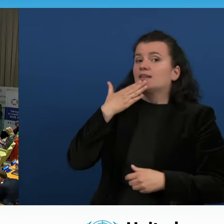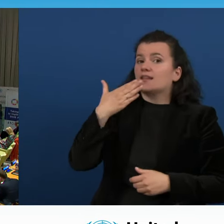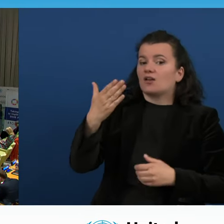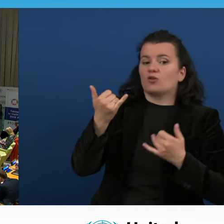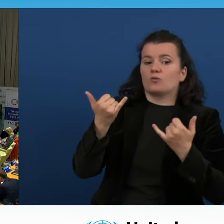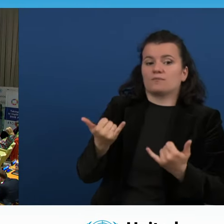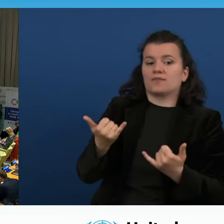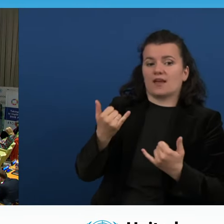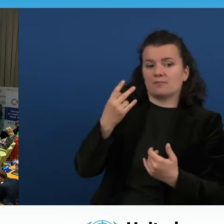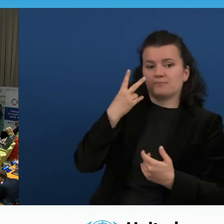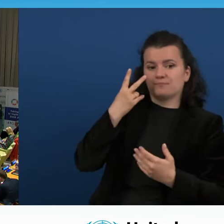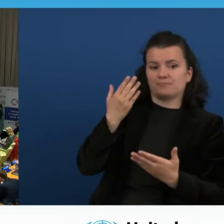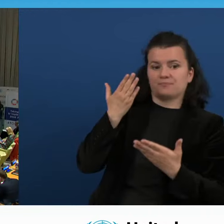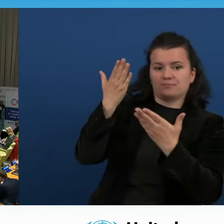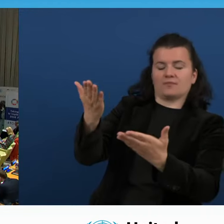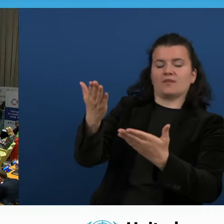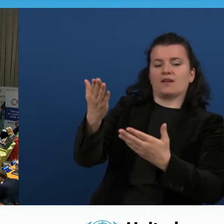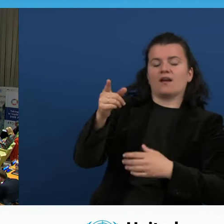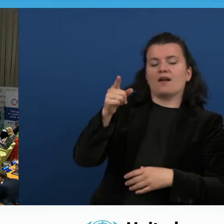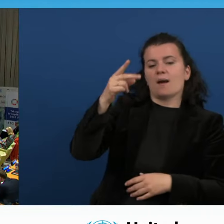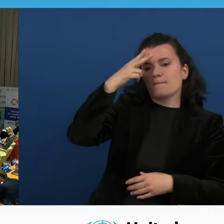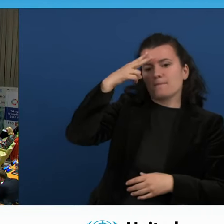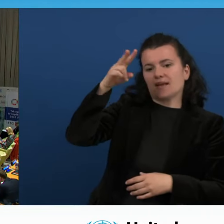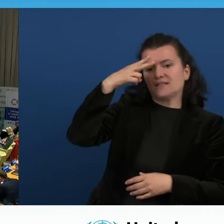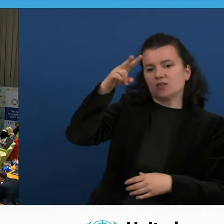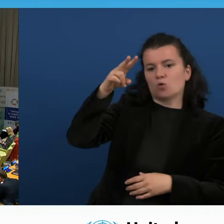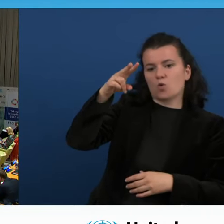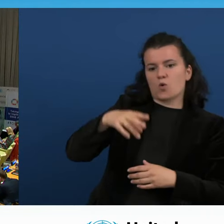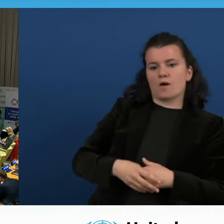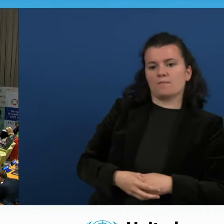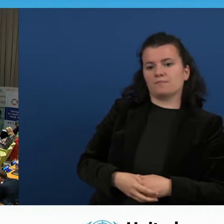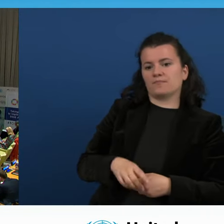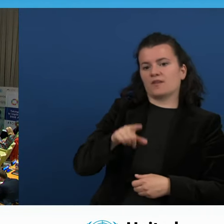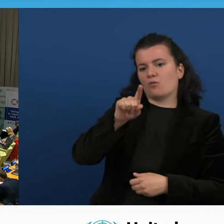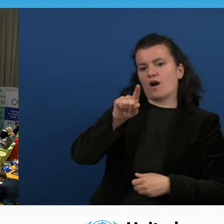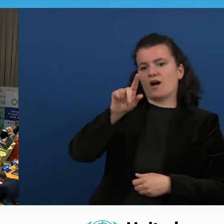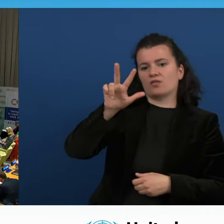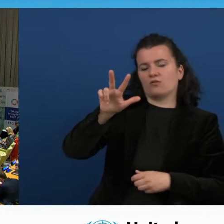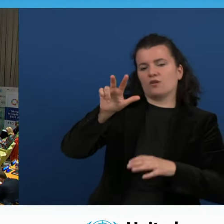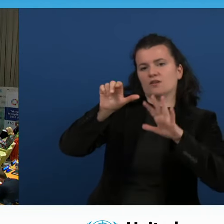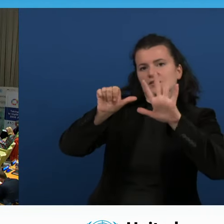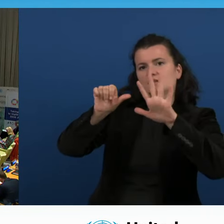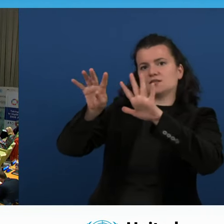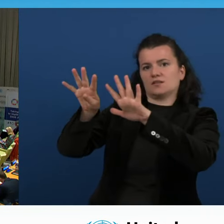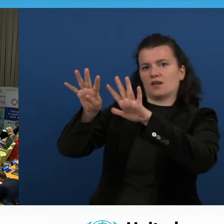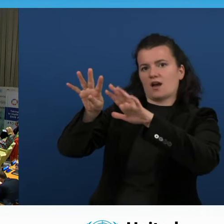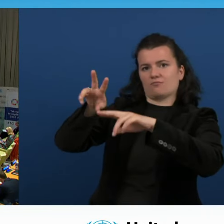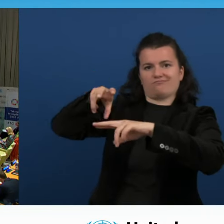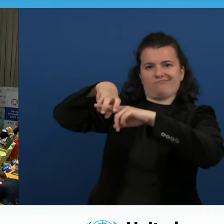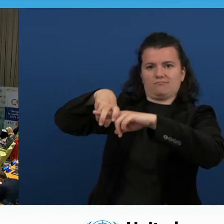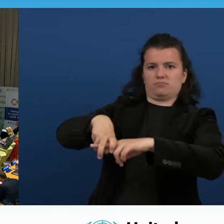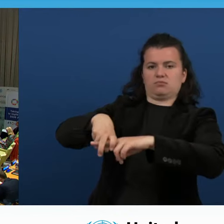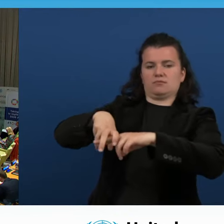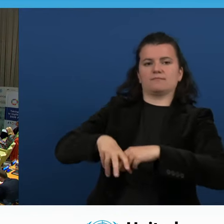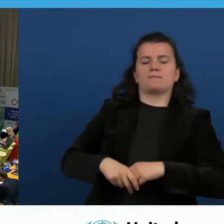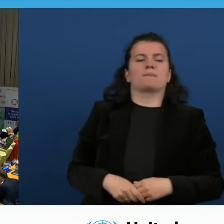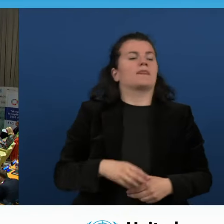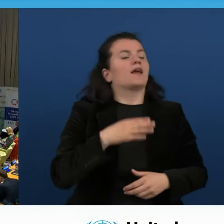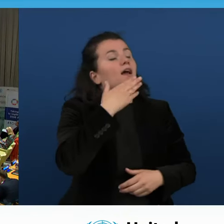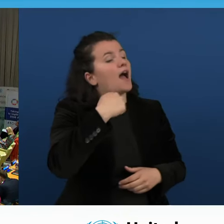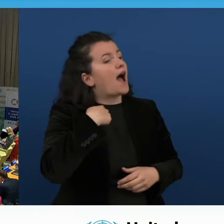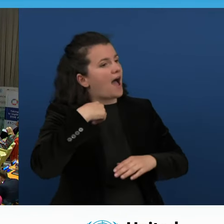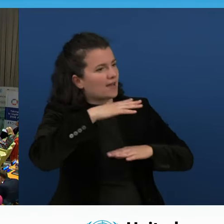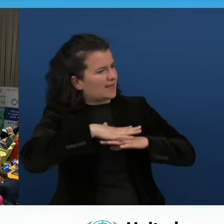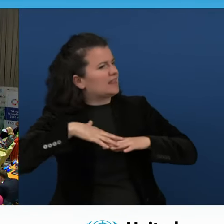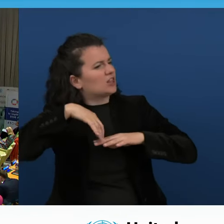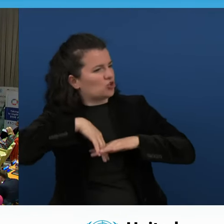1369. Hola, mi nombre es Mix. Hello, I'm Exilio Cortez. I'm from the indigenous group, and I think it's important to say